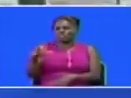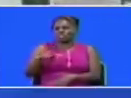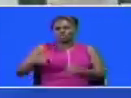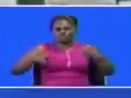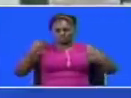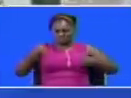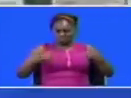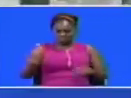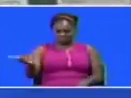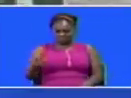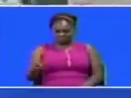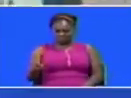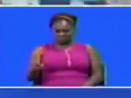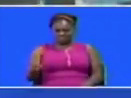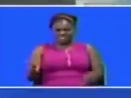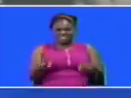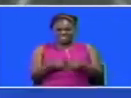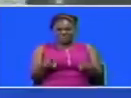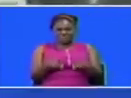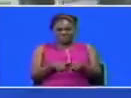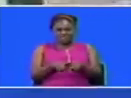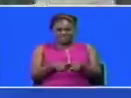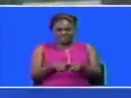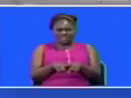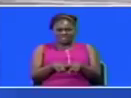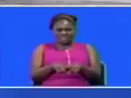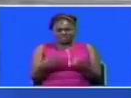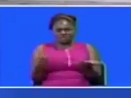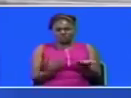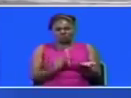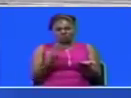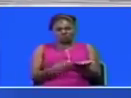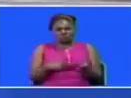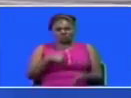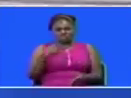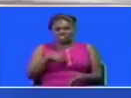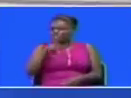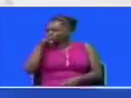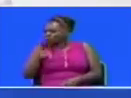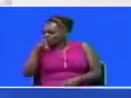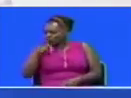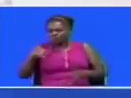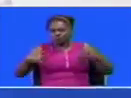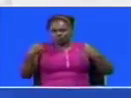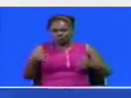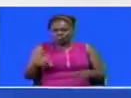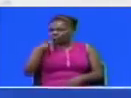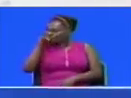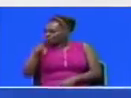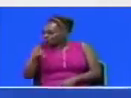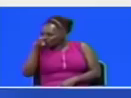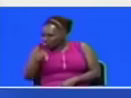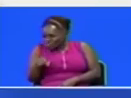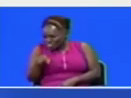enjoy the convenience of the tuk-tuk. Even foreign tourists have been caught up in the tuk-tuk craze. The tuk-tuks